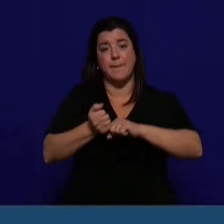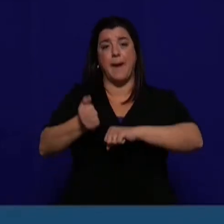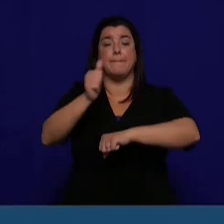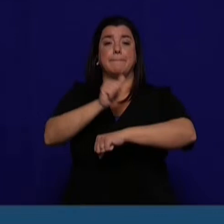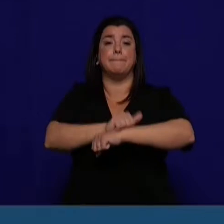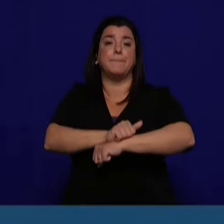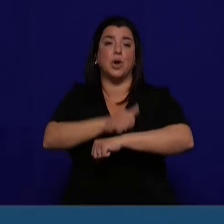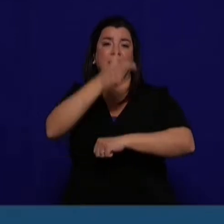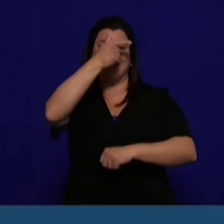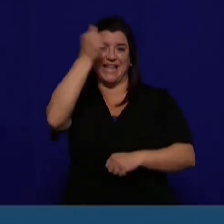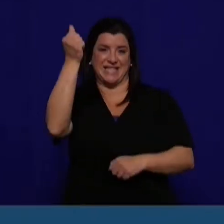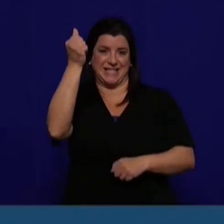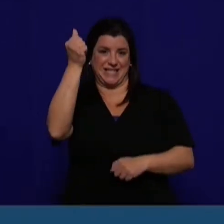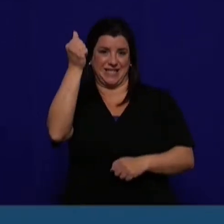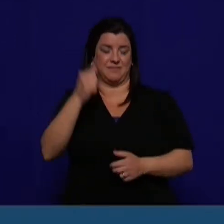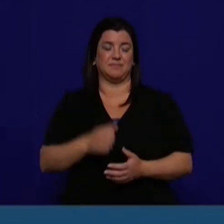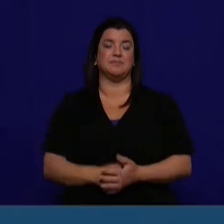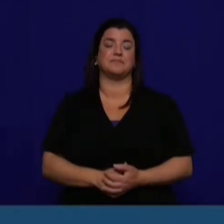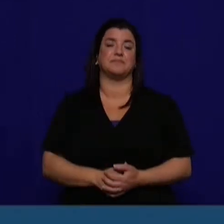Naddu għal-mistoqsijiet.